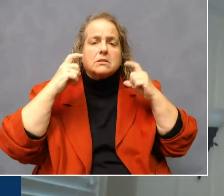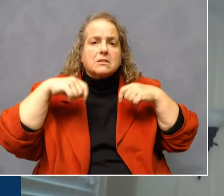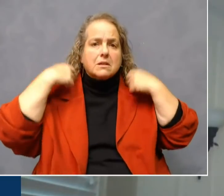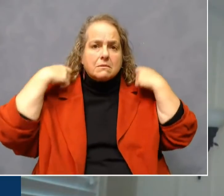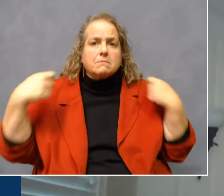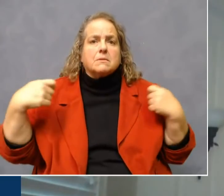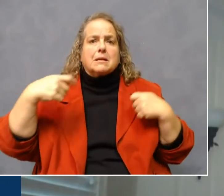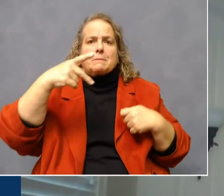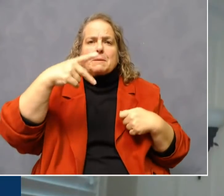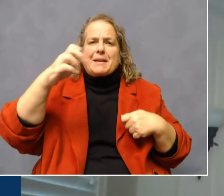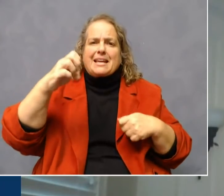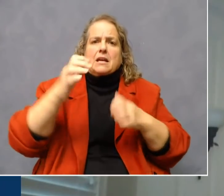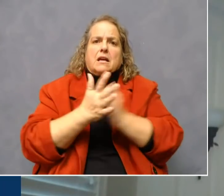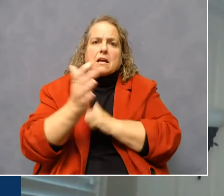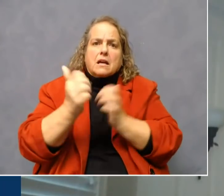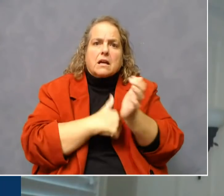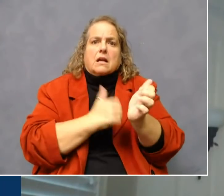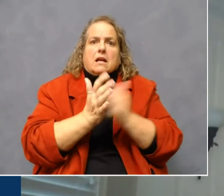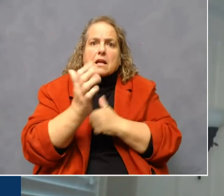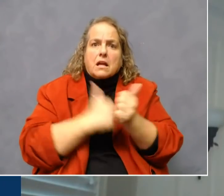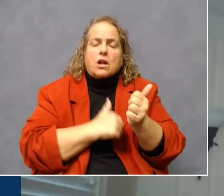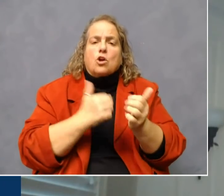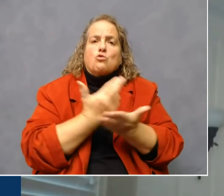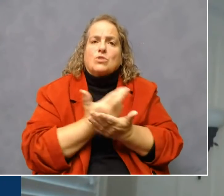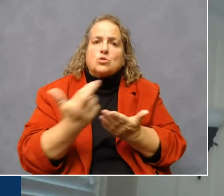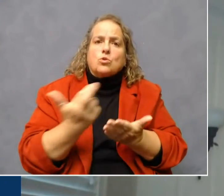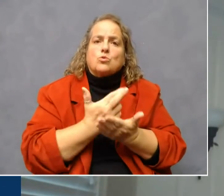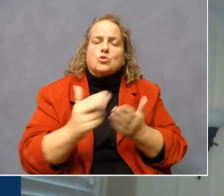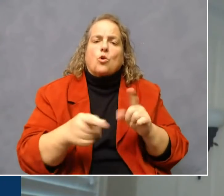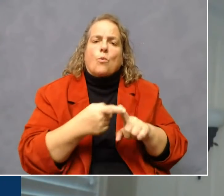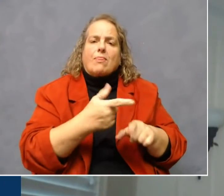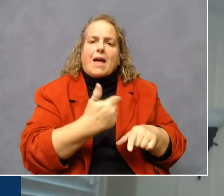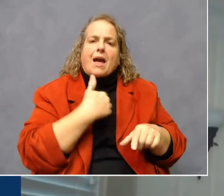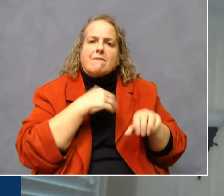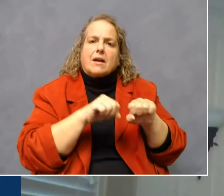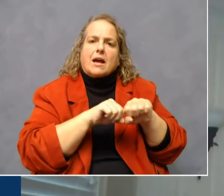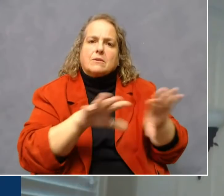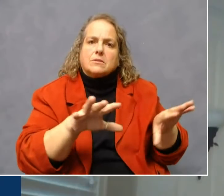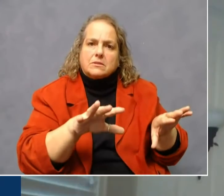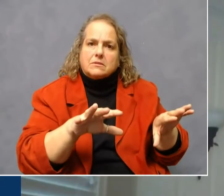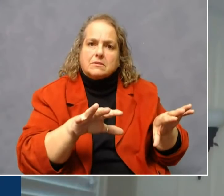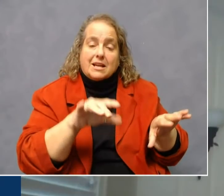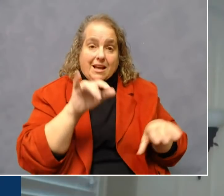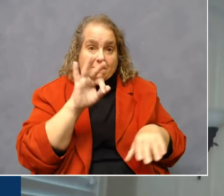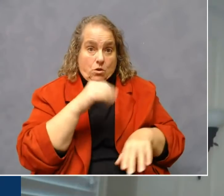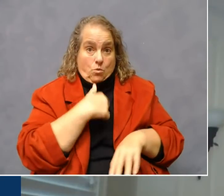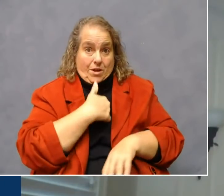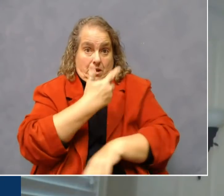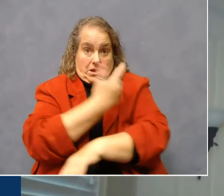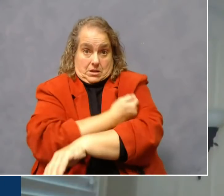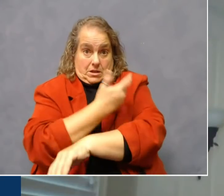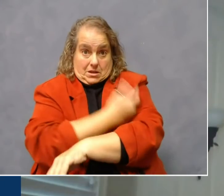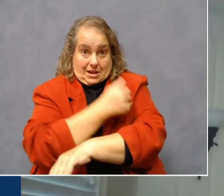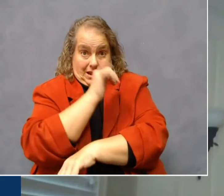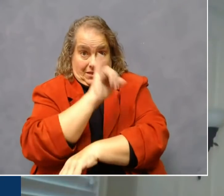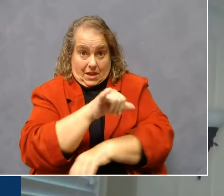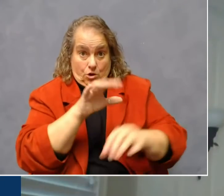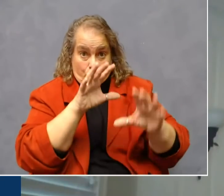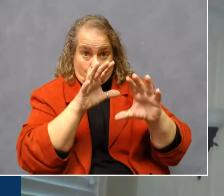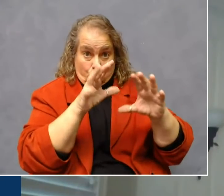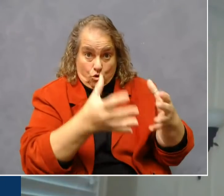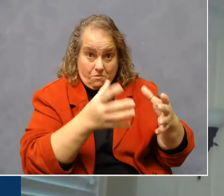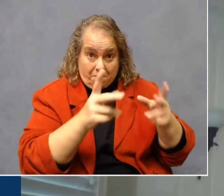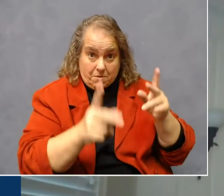testing resources when they have outbreaks. If we were to vaccinate that population first, it has